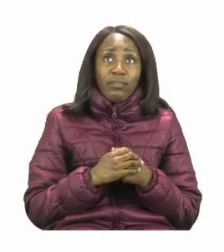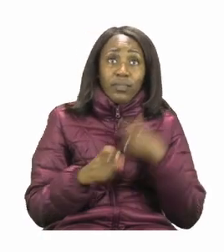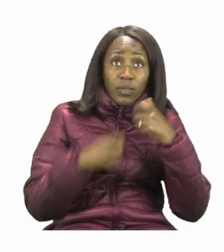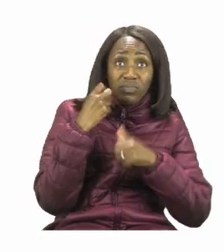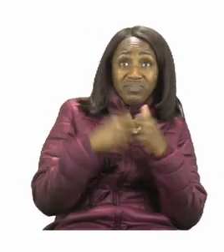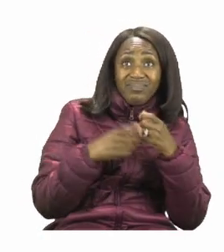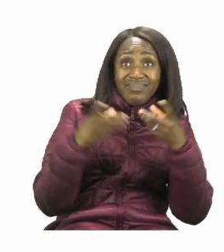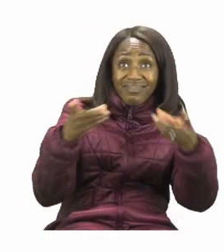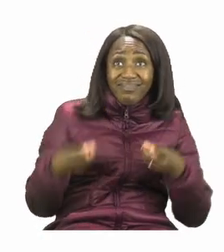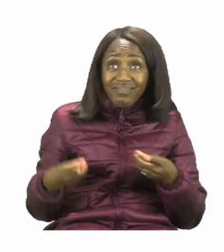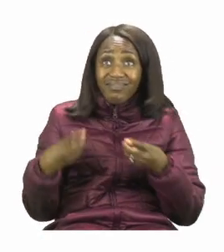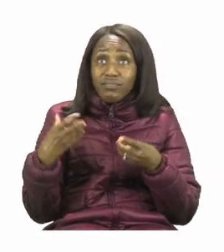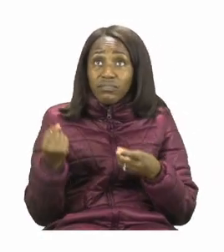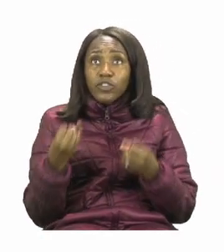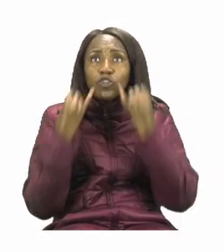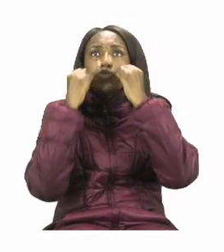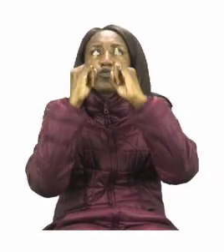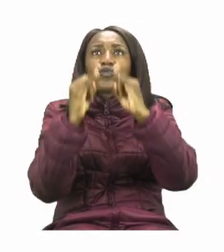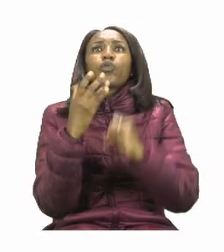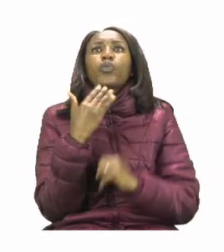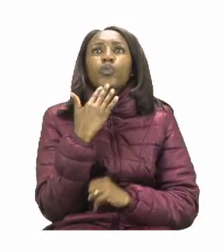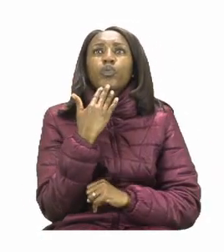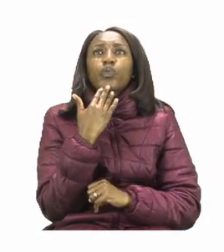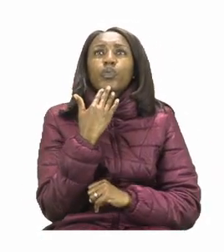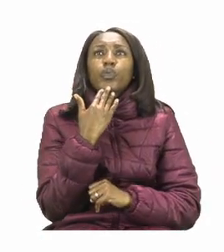you are in danger?